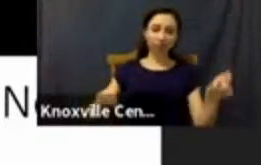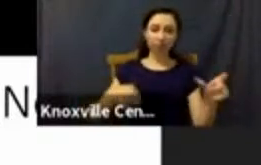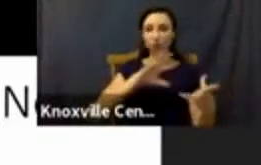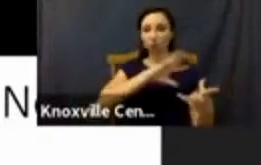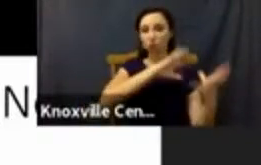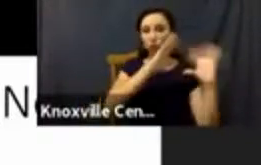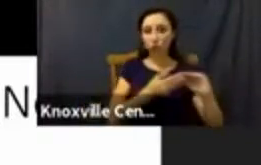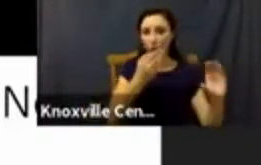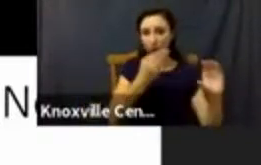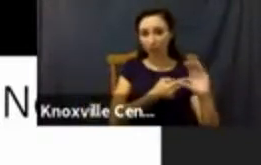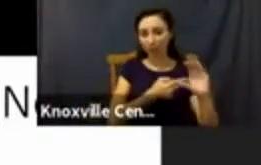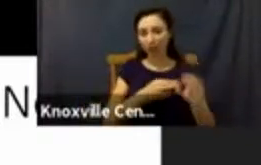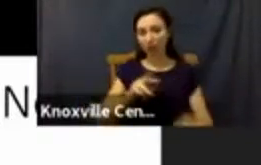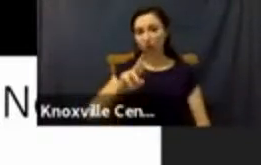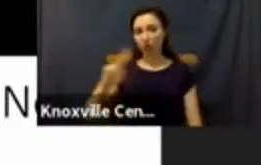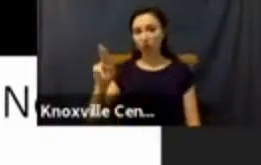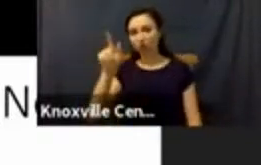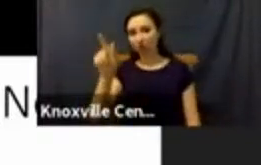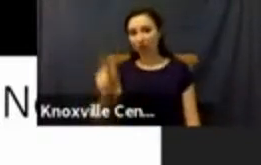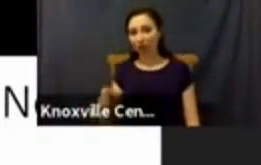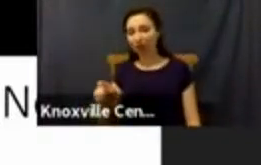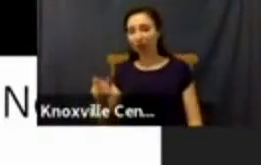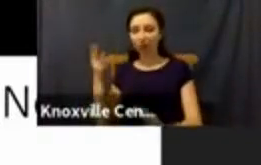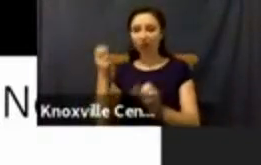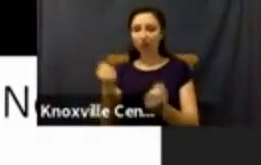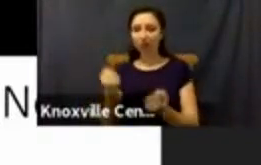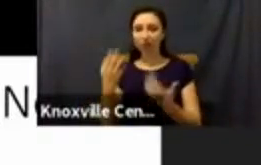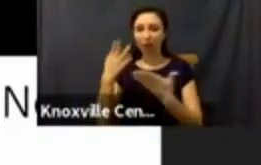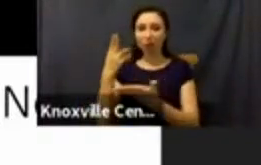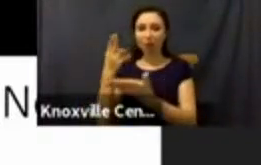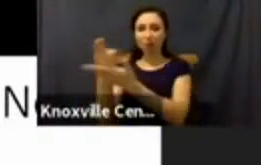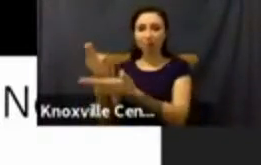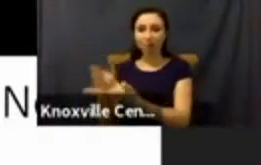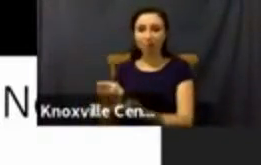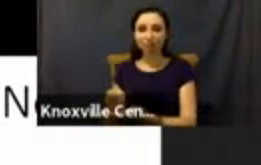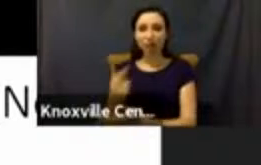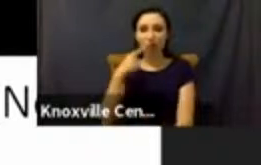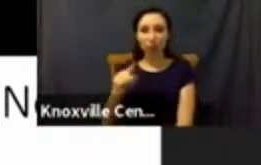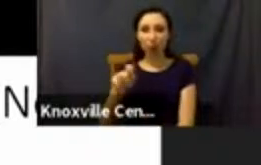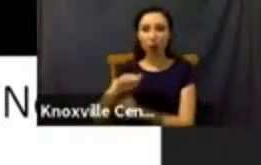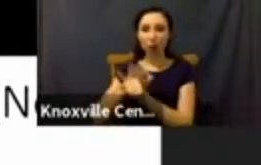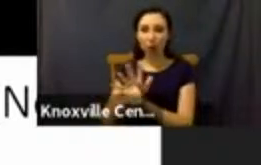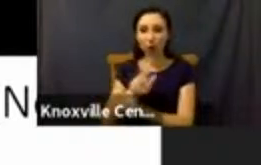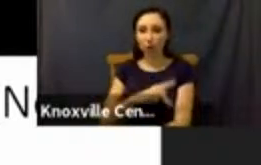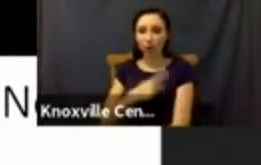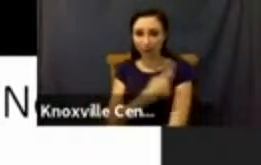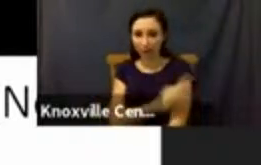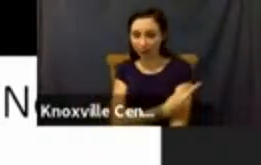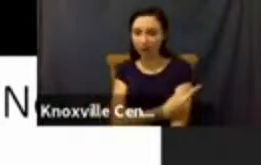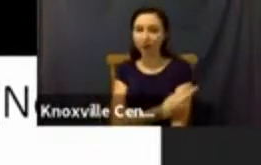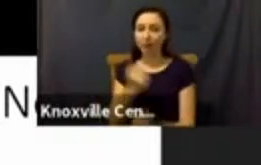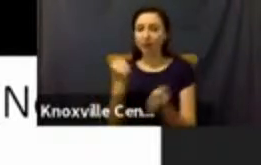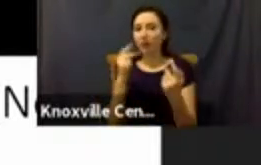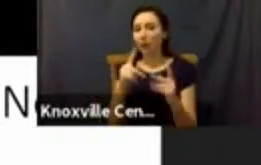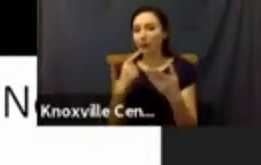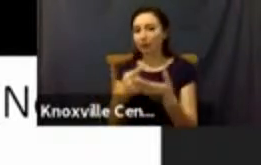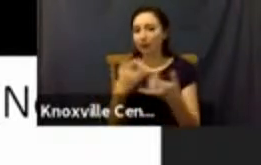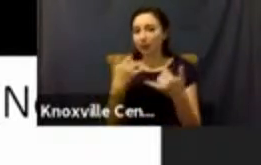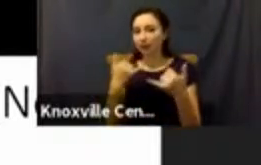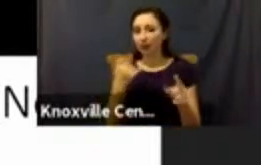is the percent of beds occupied by those COVID patients. And so this was allowing the discussion today on this. And again, this was